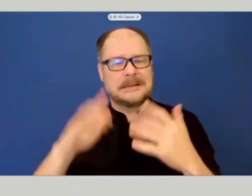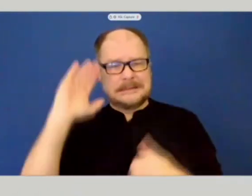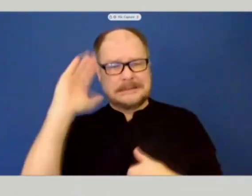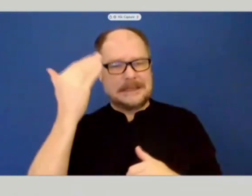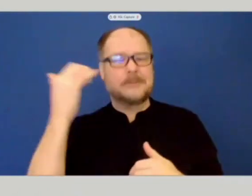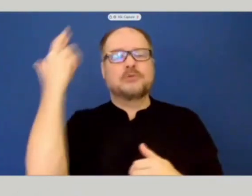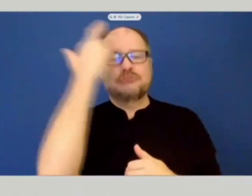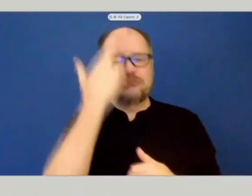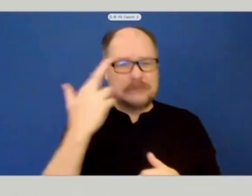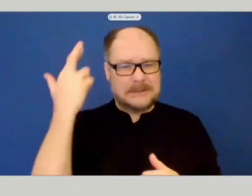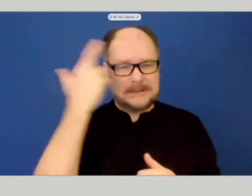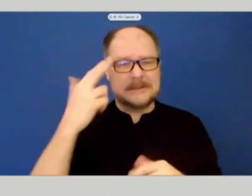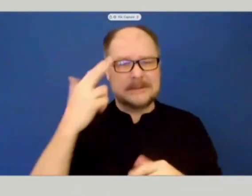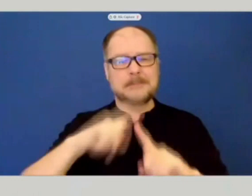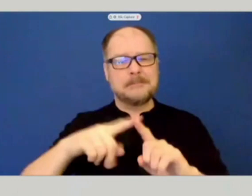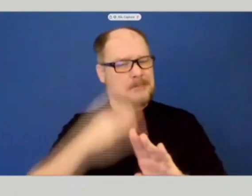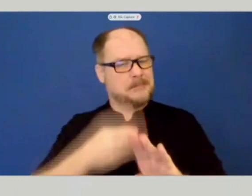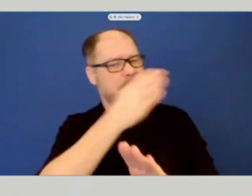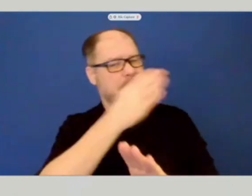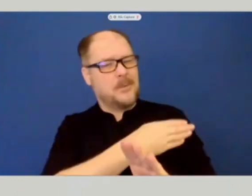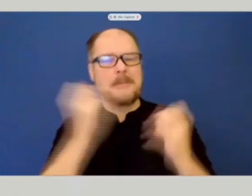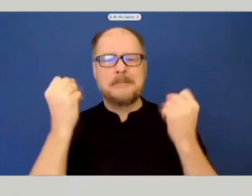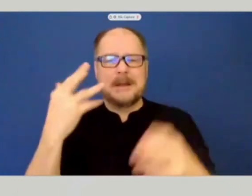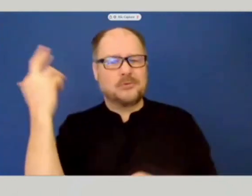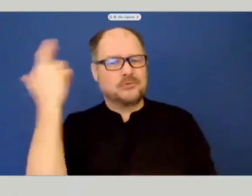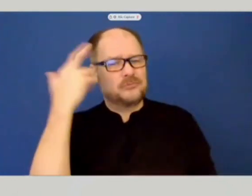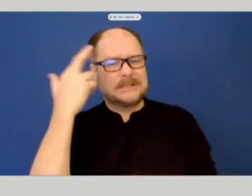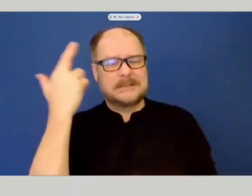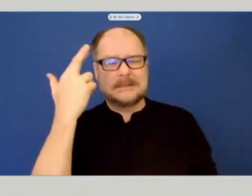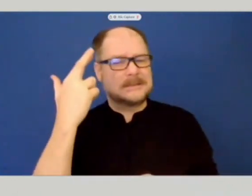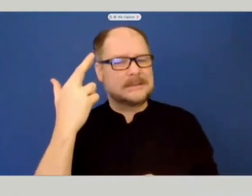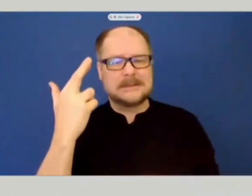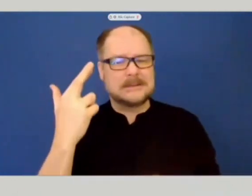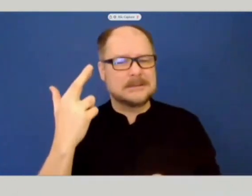unhumane and unlivable for months? So why now?